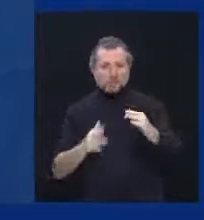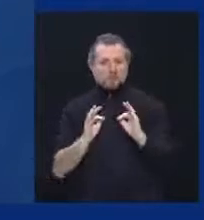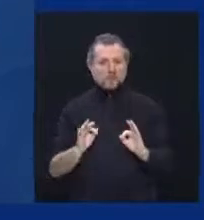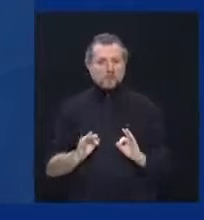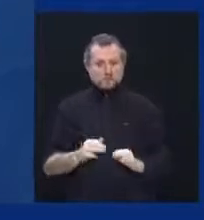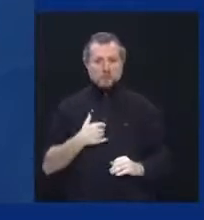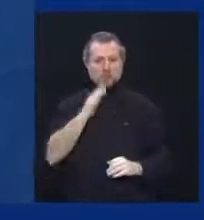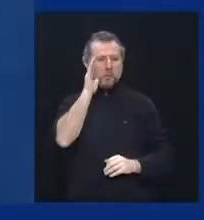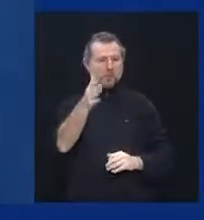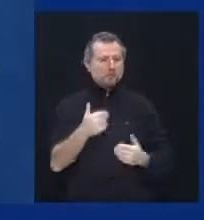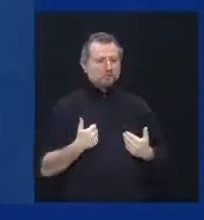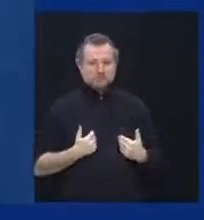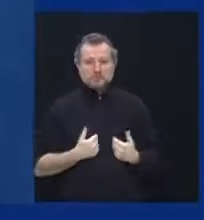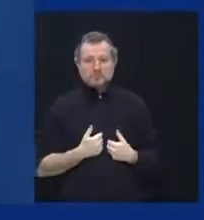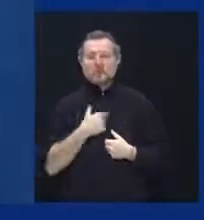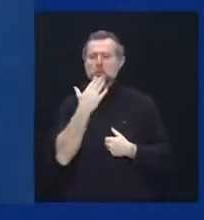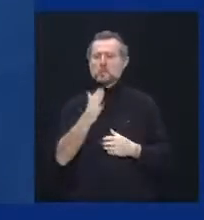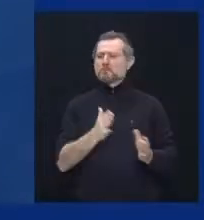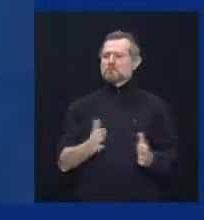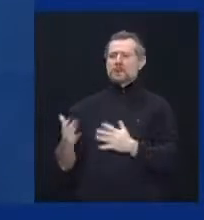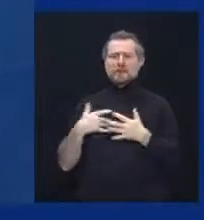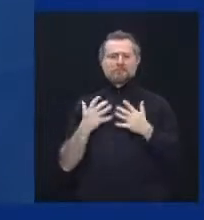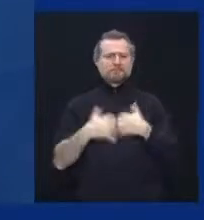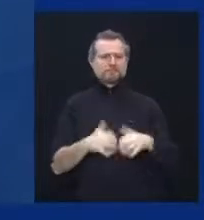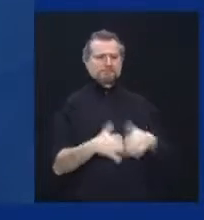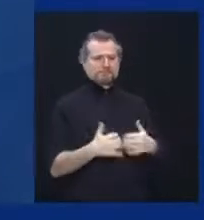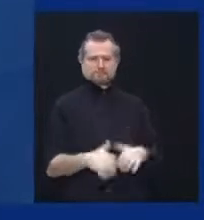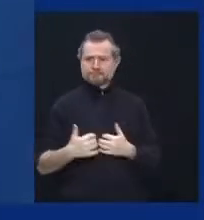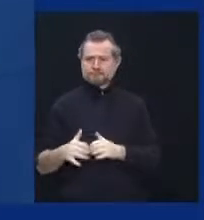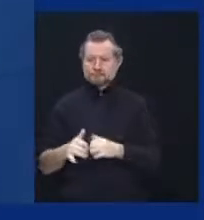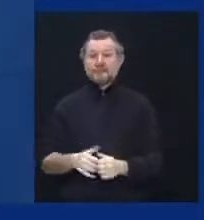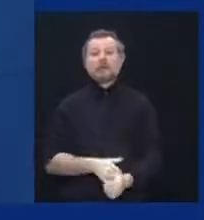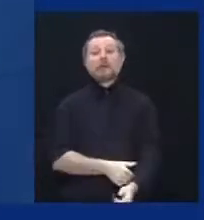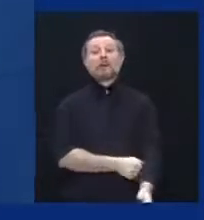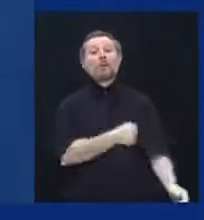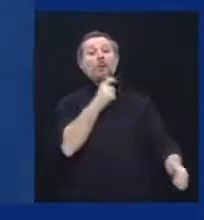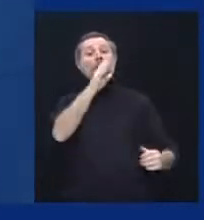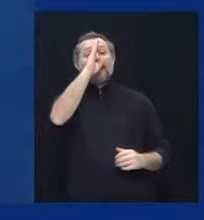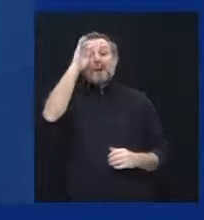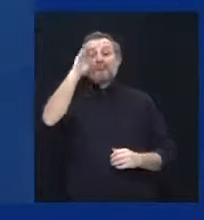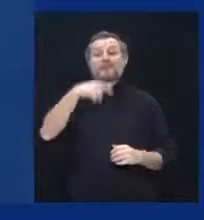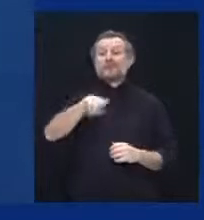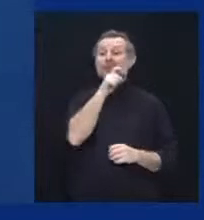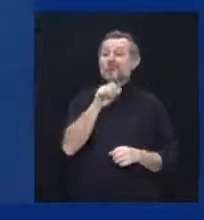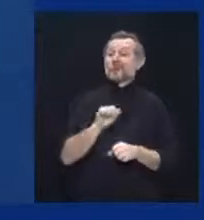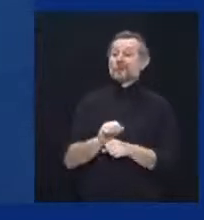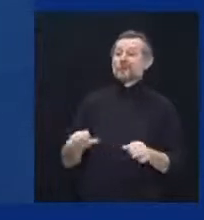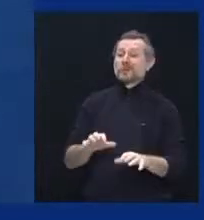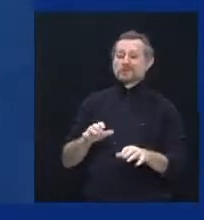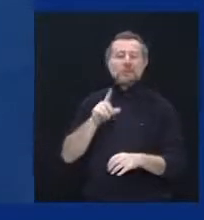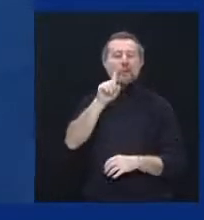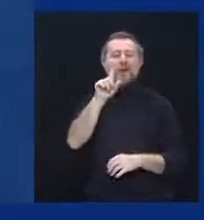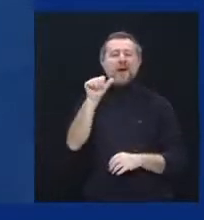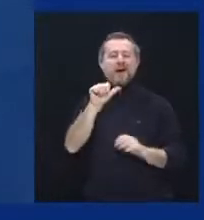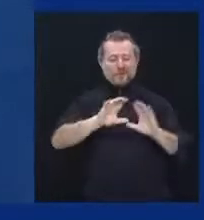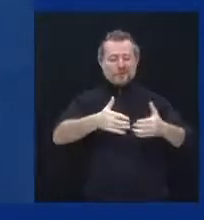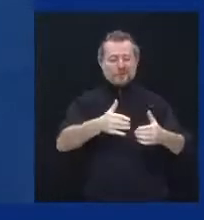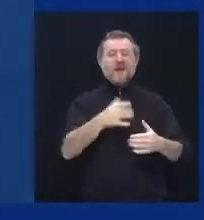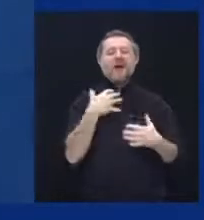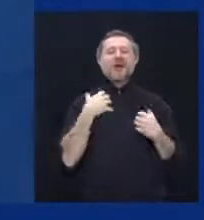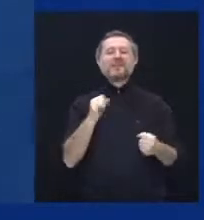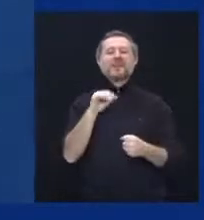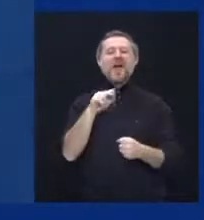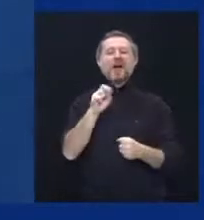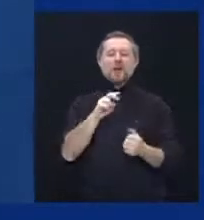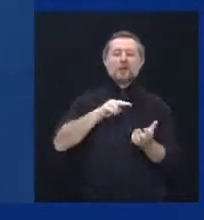after. Plan on that. Hospital workers, 1A priority. They are still the